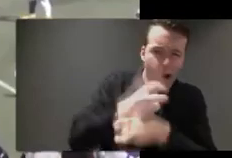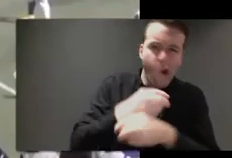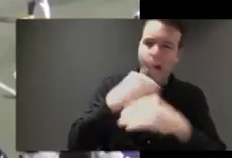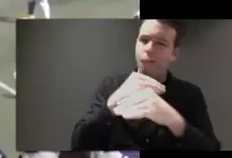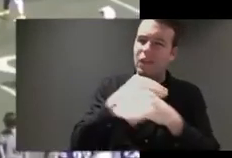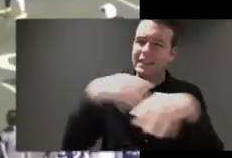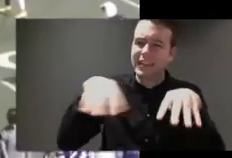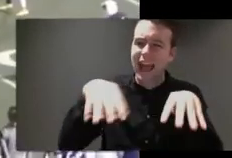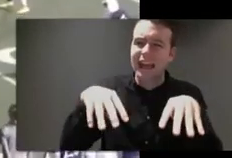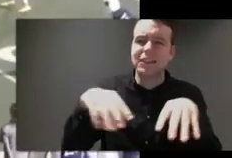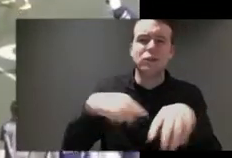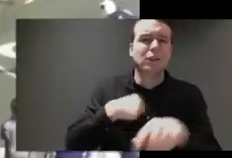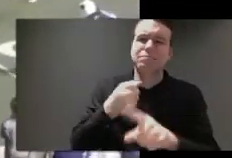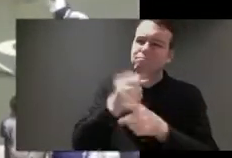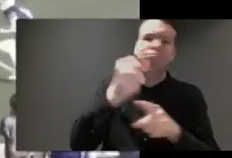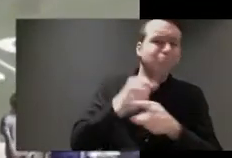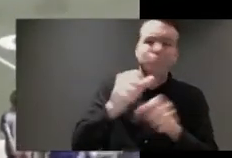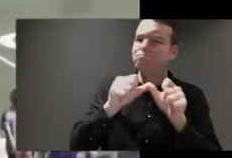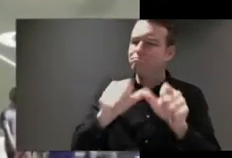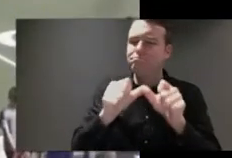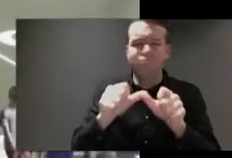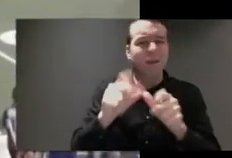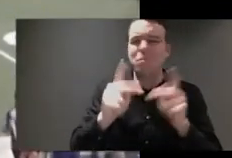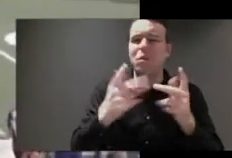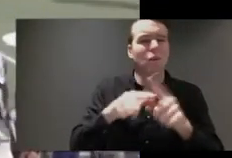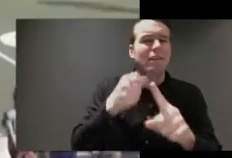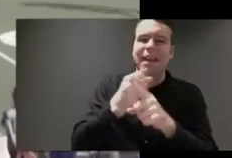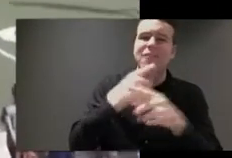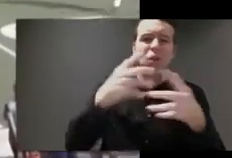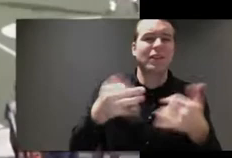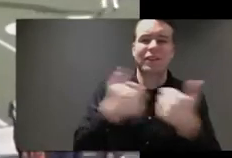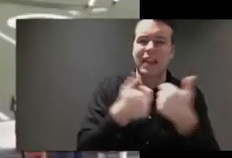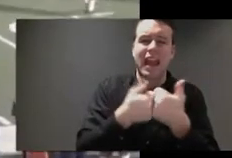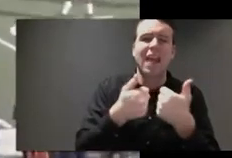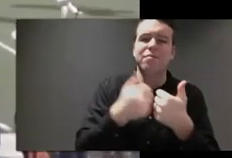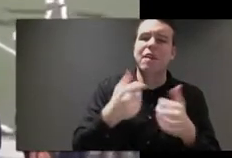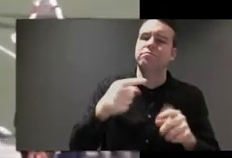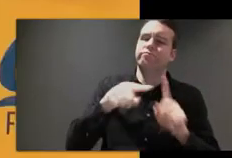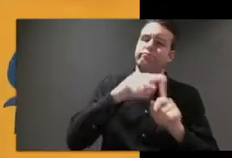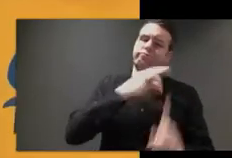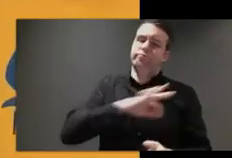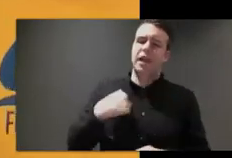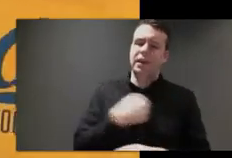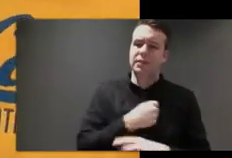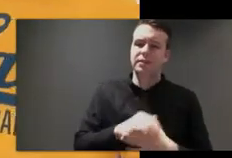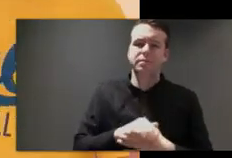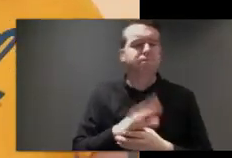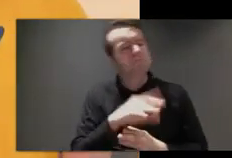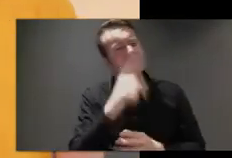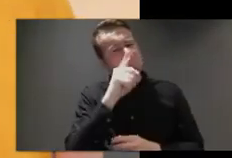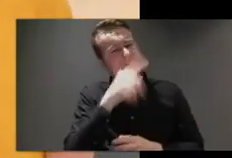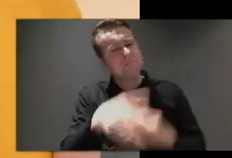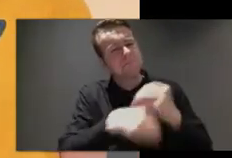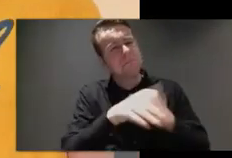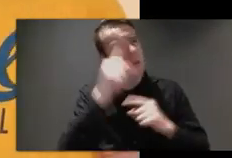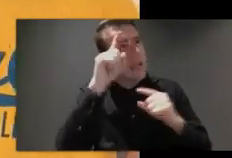when we just hit people in their mouths early, it'll be cold and they just don't want to get hit for the rest of the game. So that'll play to our advantage. Talk about the